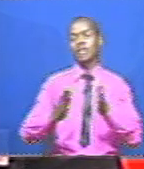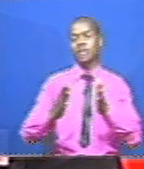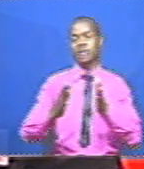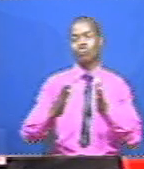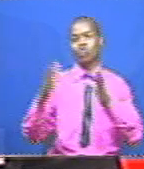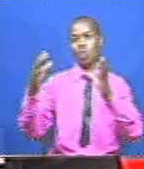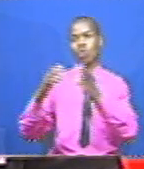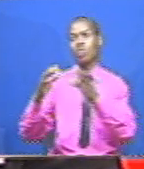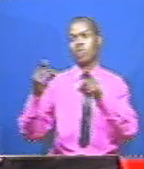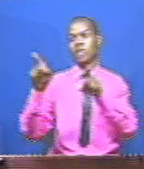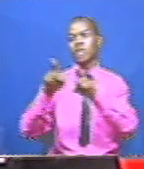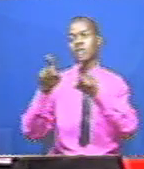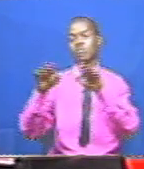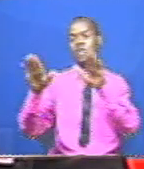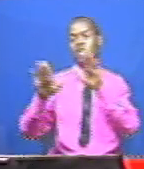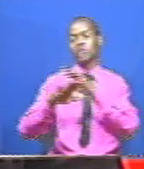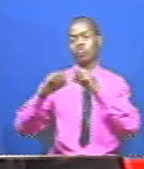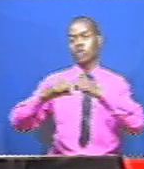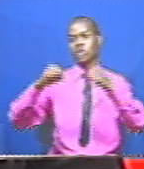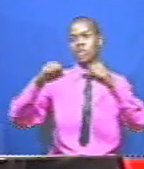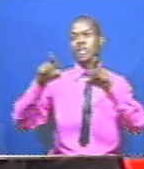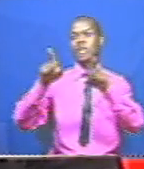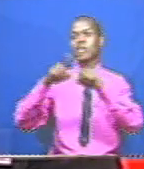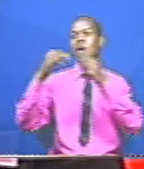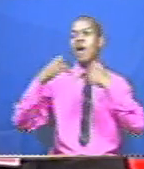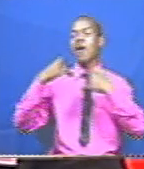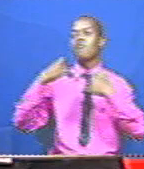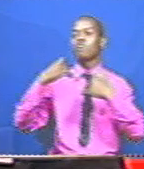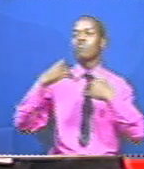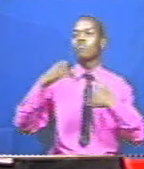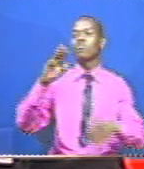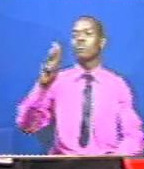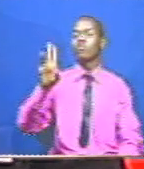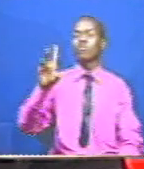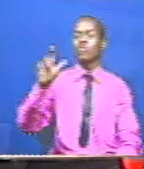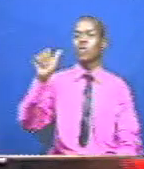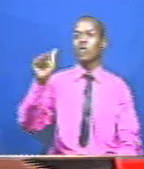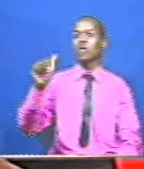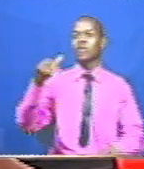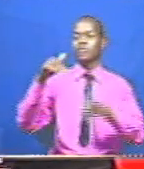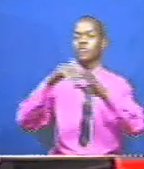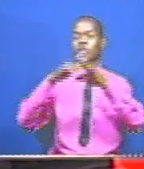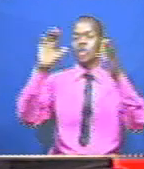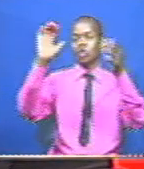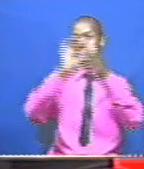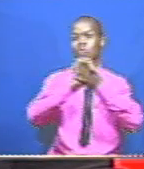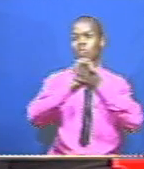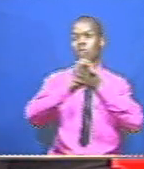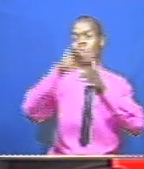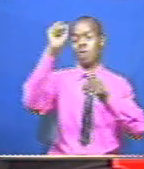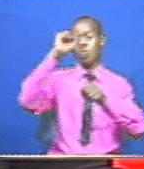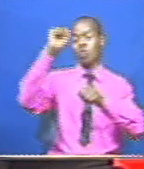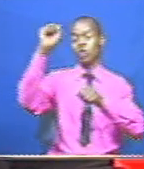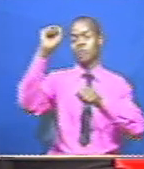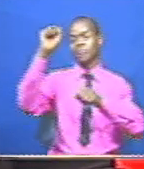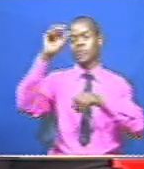the Jumuiya County za Pwani. Governor Mvurya is the chairman. He is on the Jubilee end. So absolutely politics get in